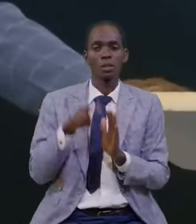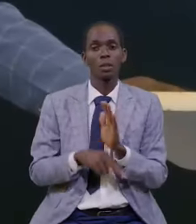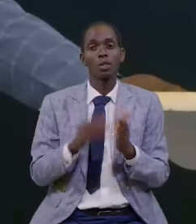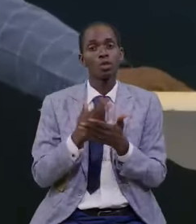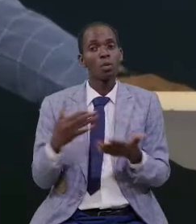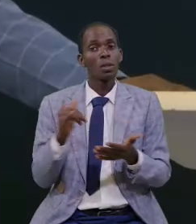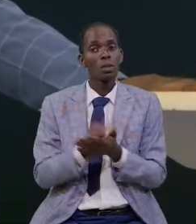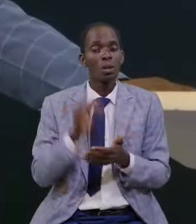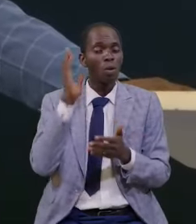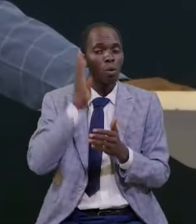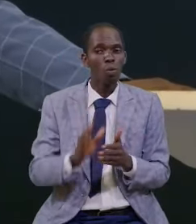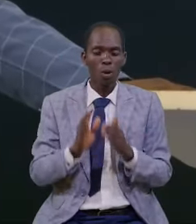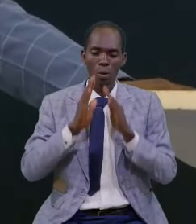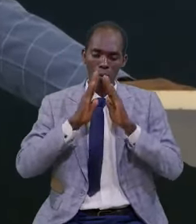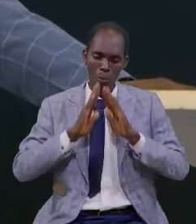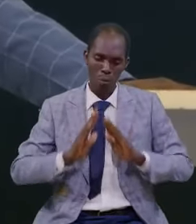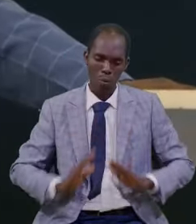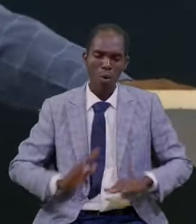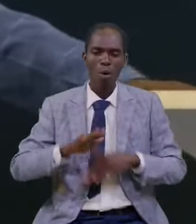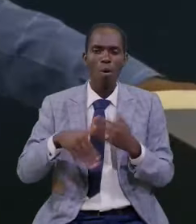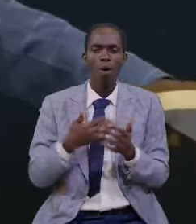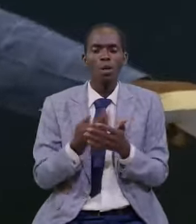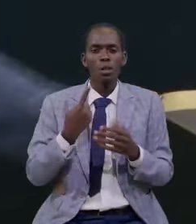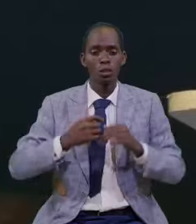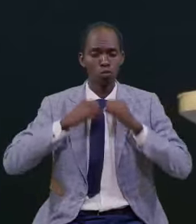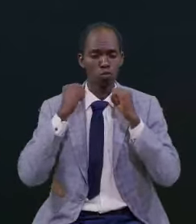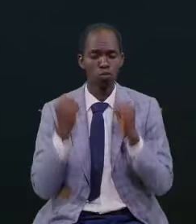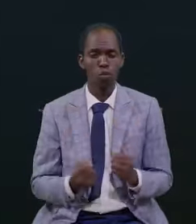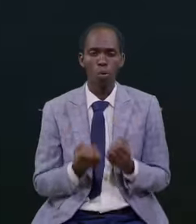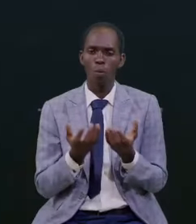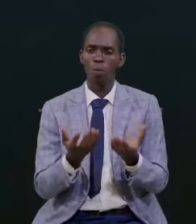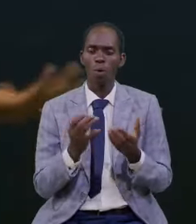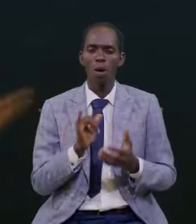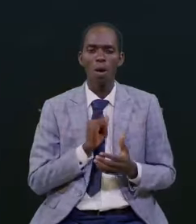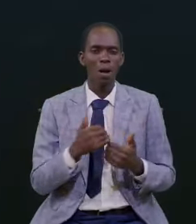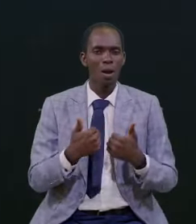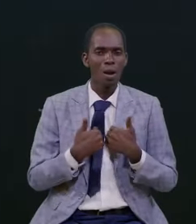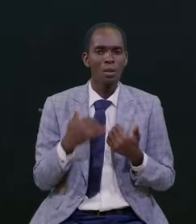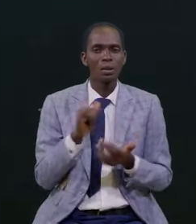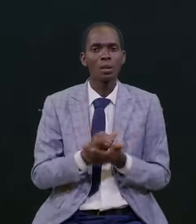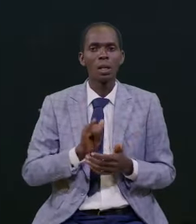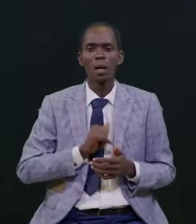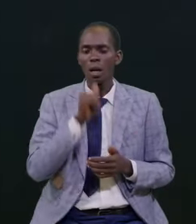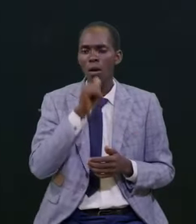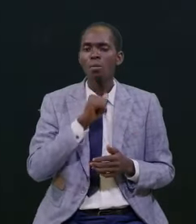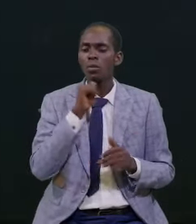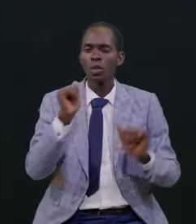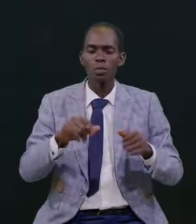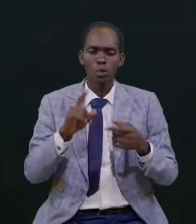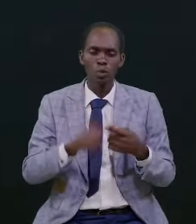the strong desires I have that I have not been able to satisfy.